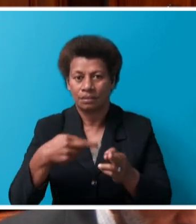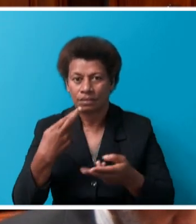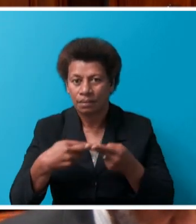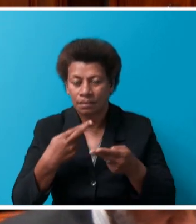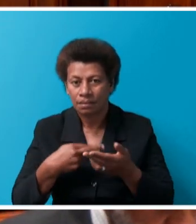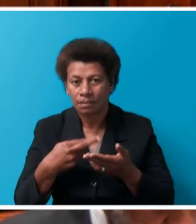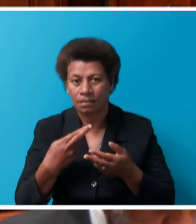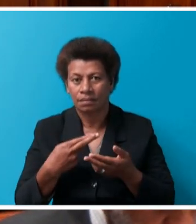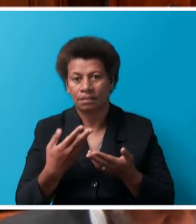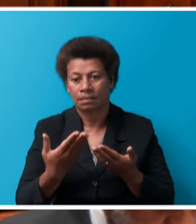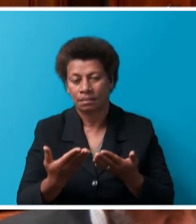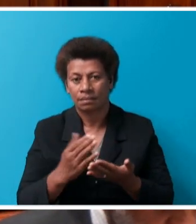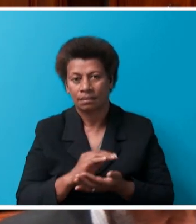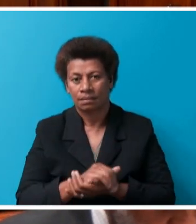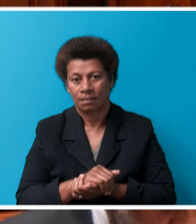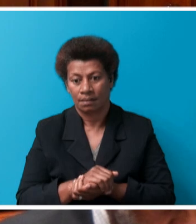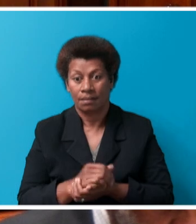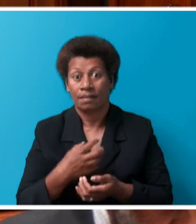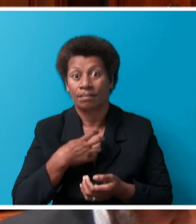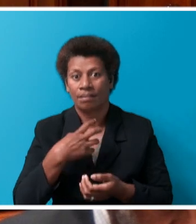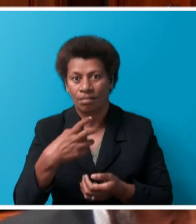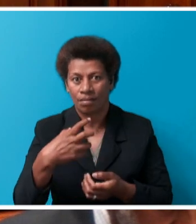access, transport, and collection centers is coming.